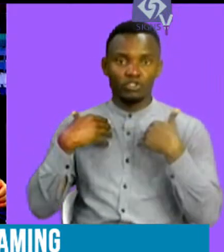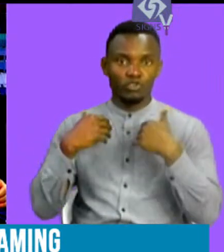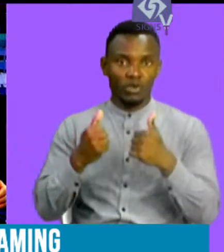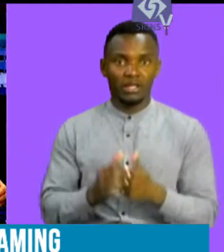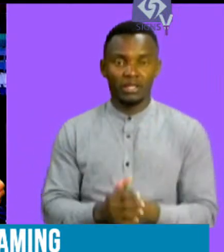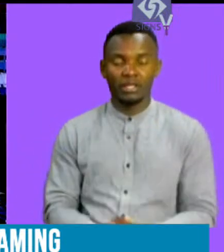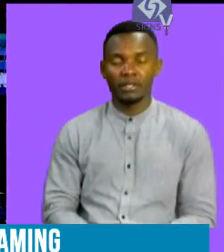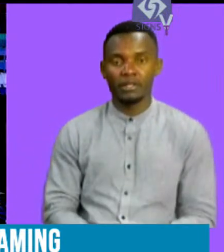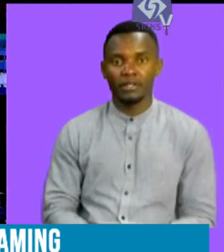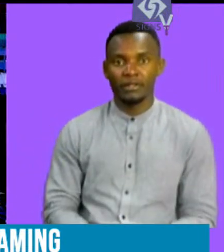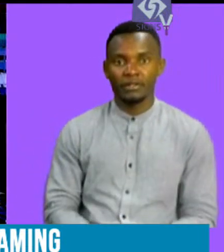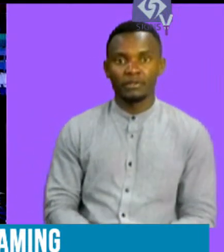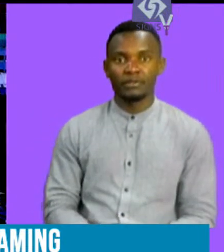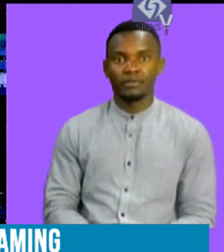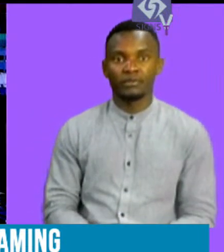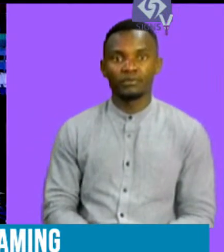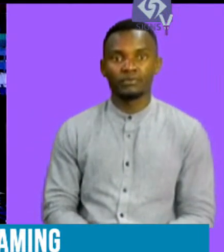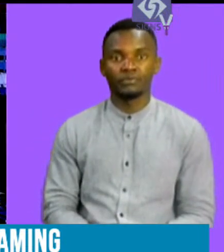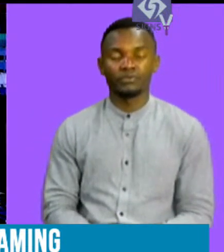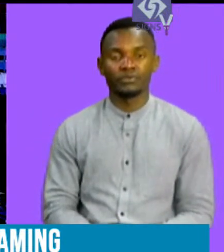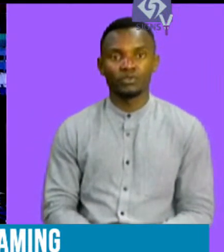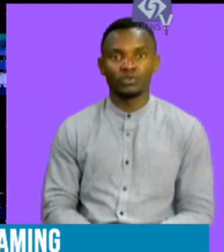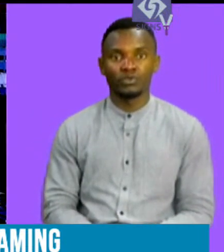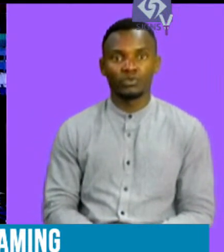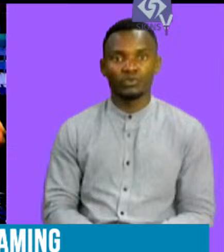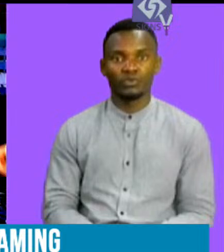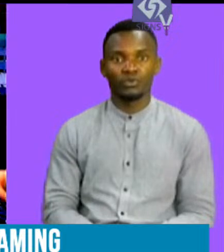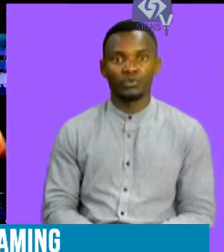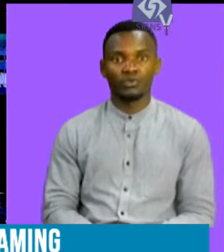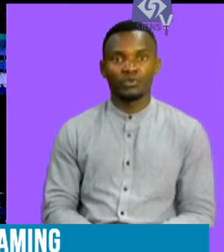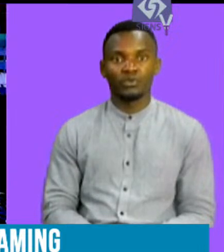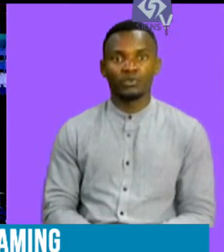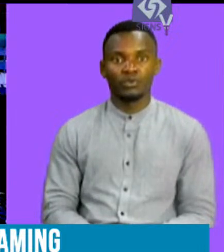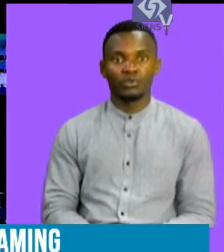Catherine, as Mr. Kabanya will be giving us that now.